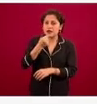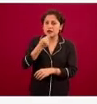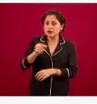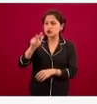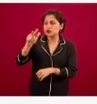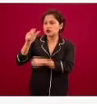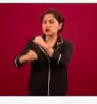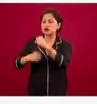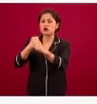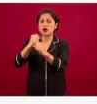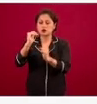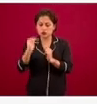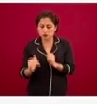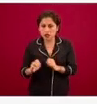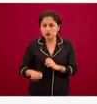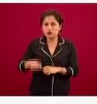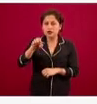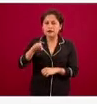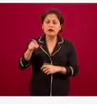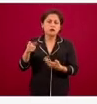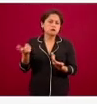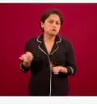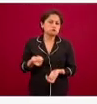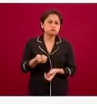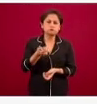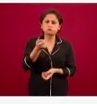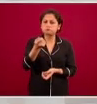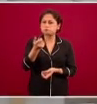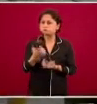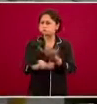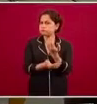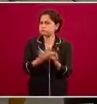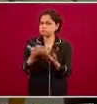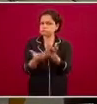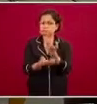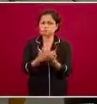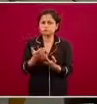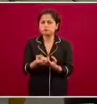information regarding the confirmed infected cases,